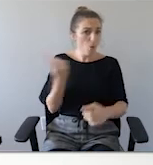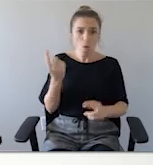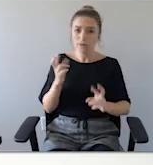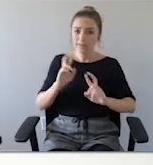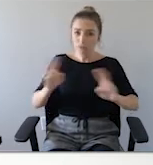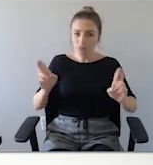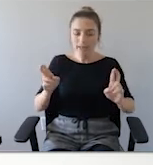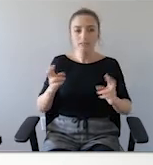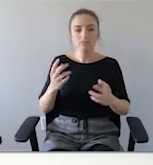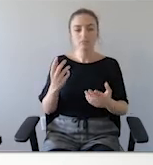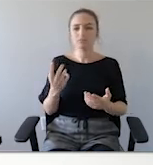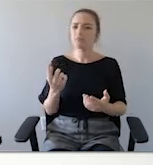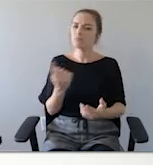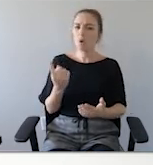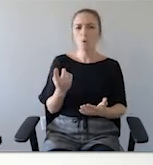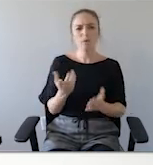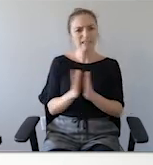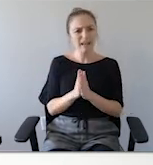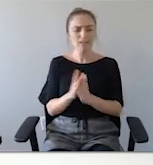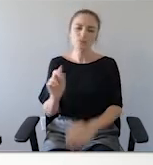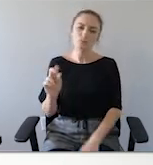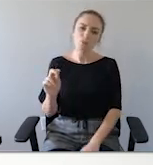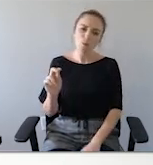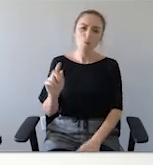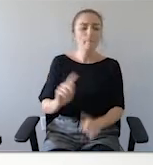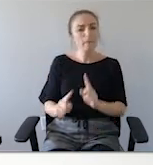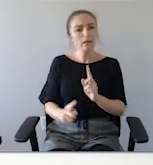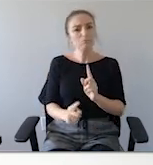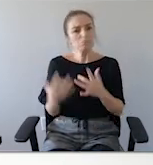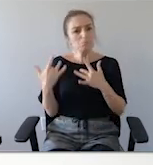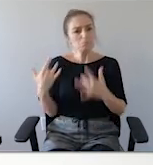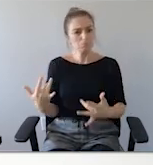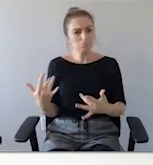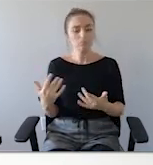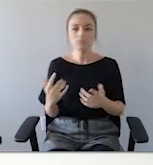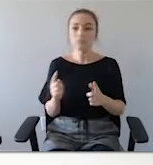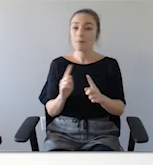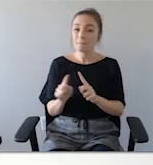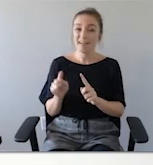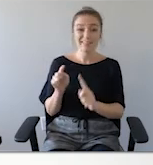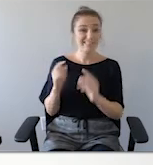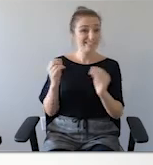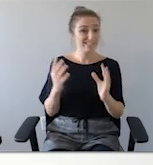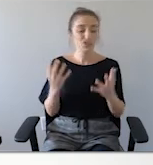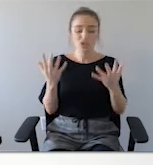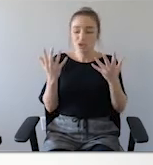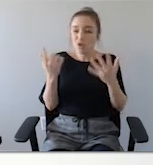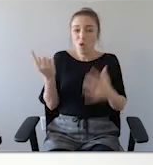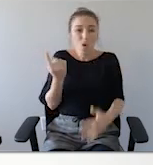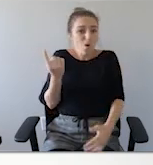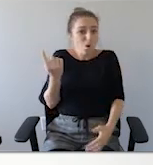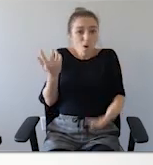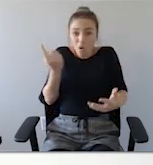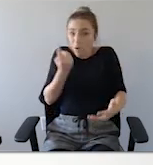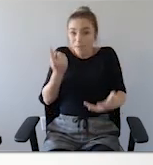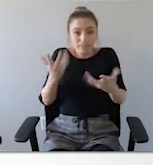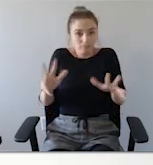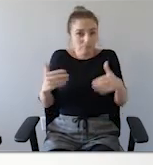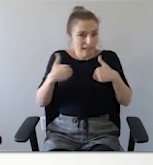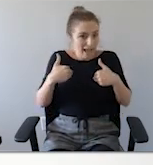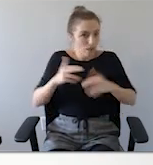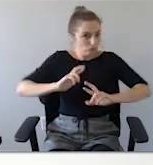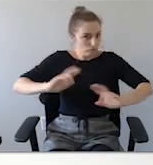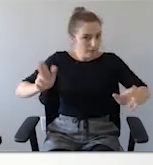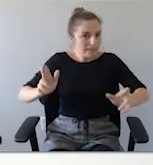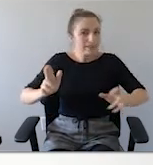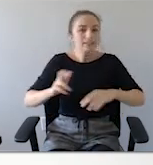was doing good and I was pretty satisfied with everything, I wouldn't ask for it. But they always had it because they always thought that, you know, I was going to ask for it. The